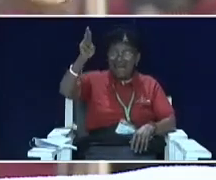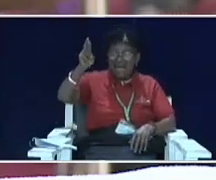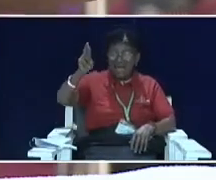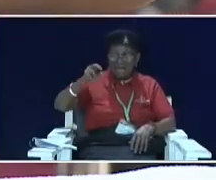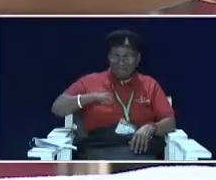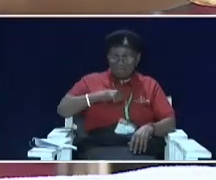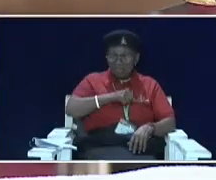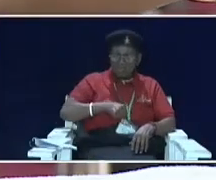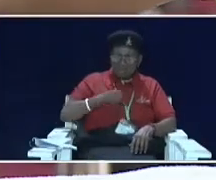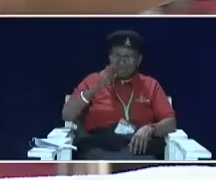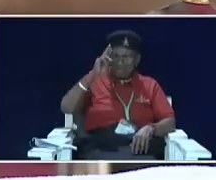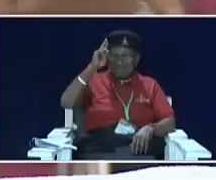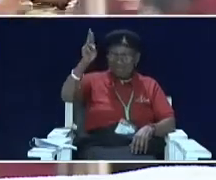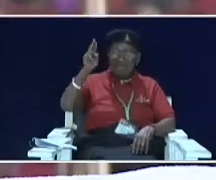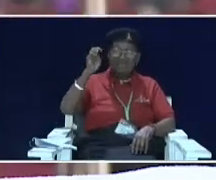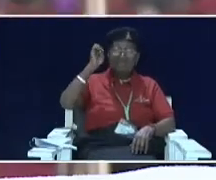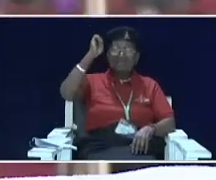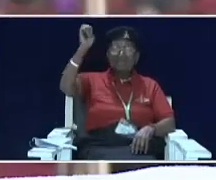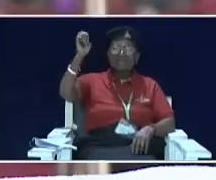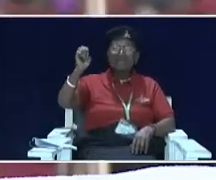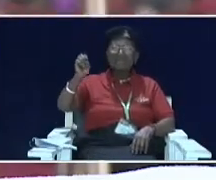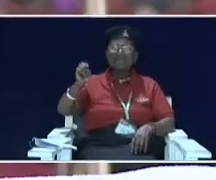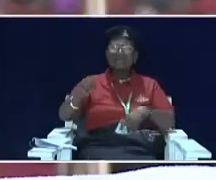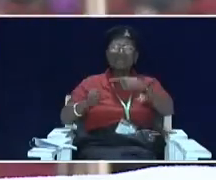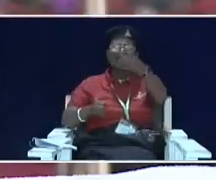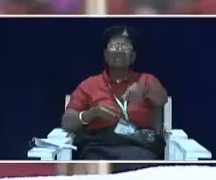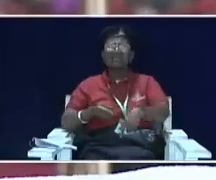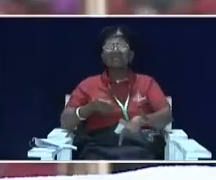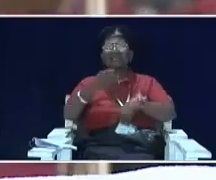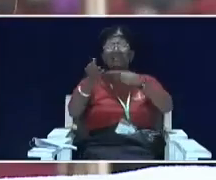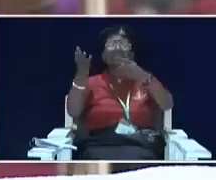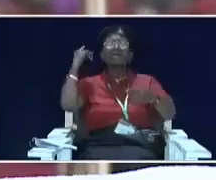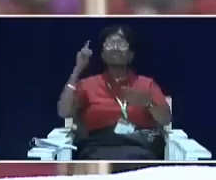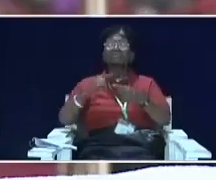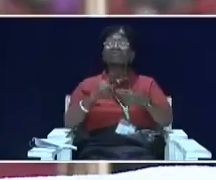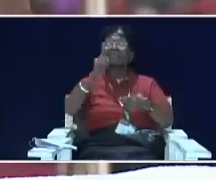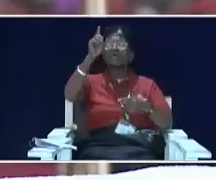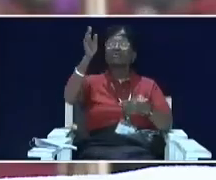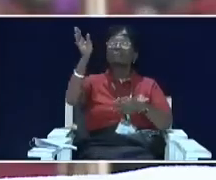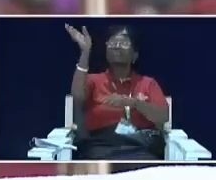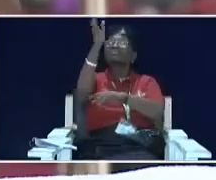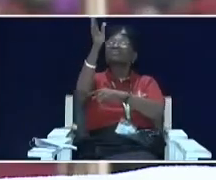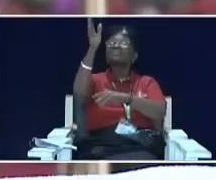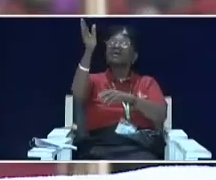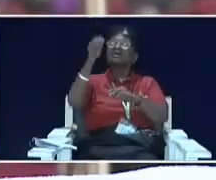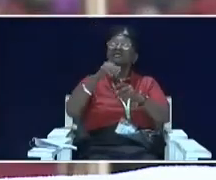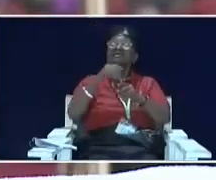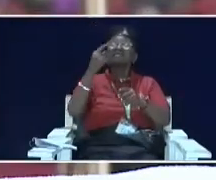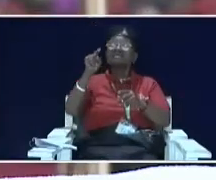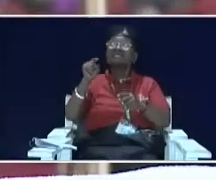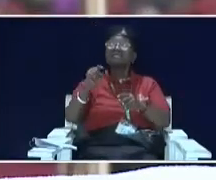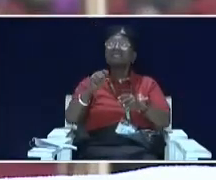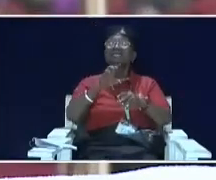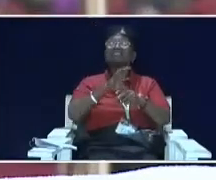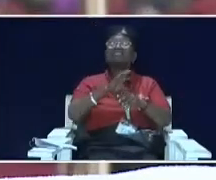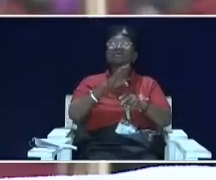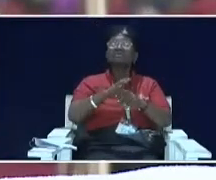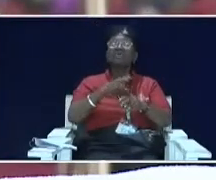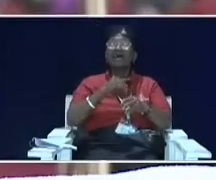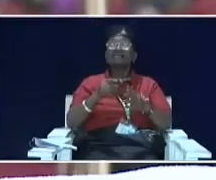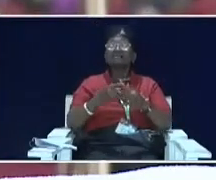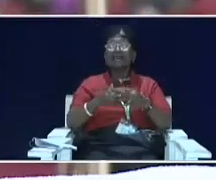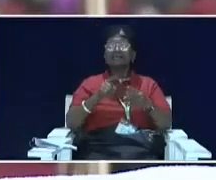He went to one of the pillars in the church and began to bang his head against the